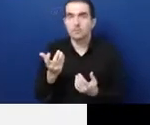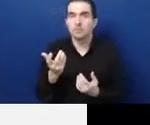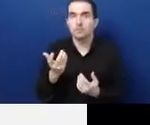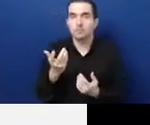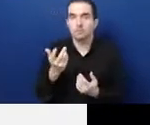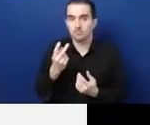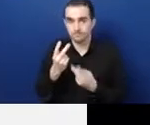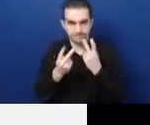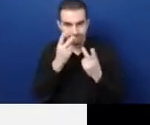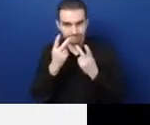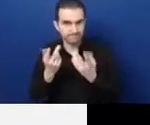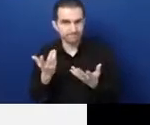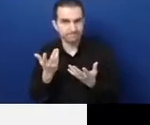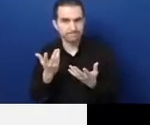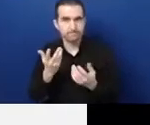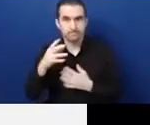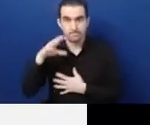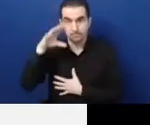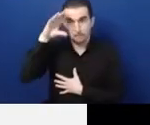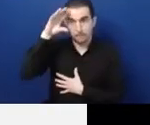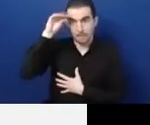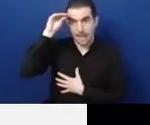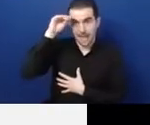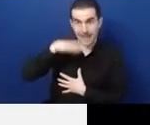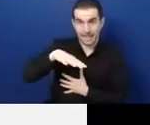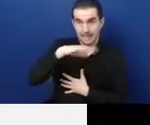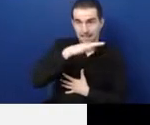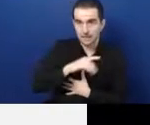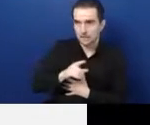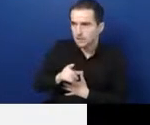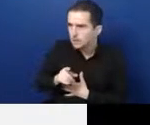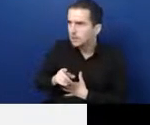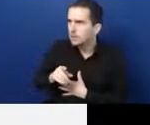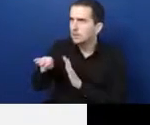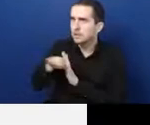interfering with their rights. Next slide, please.